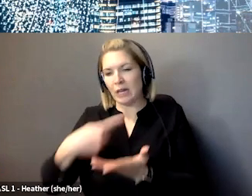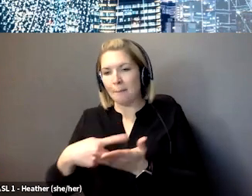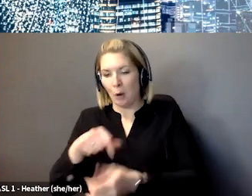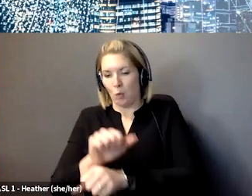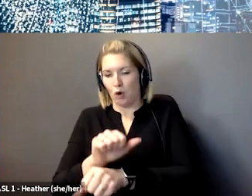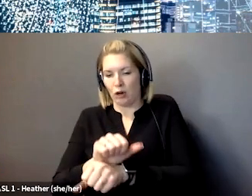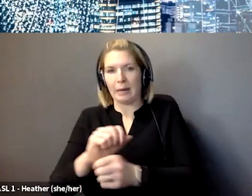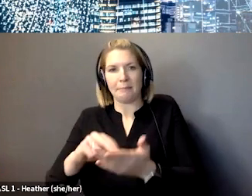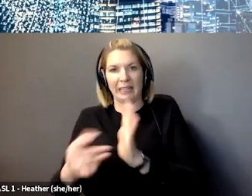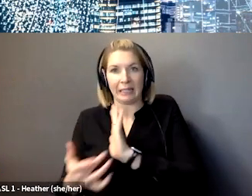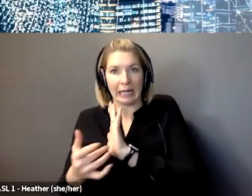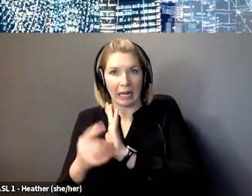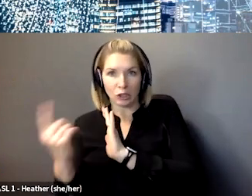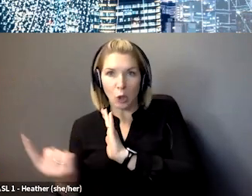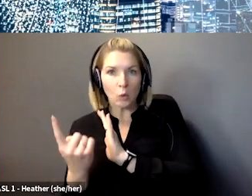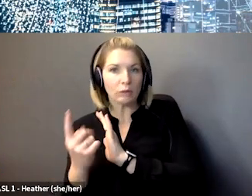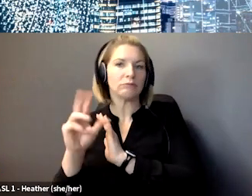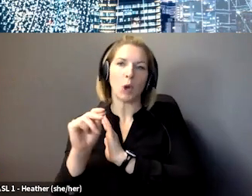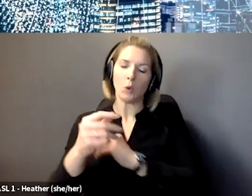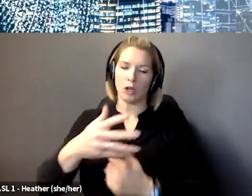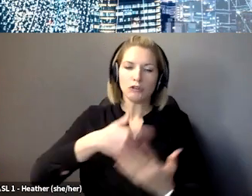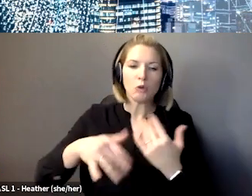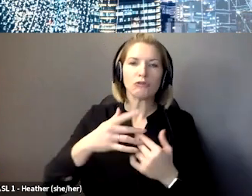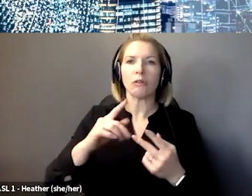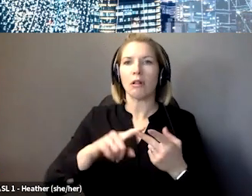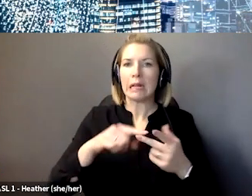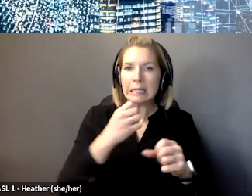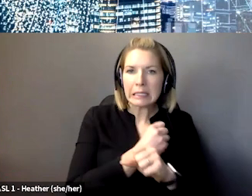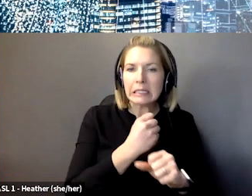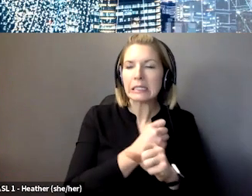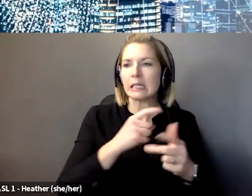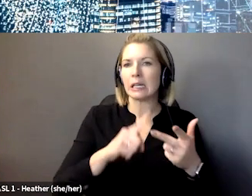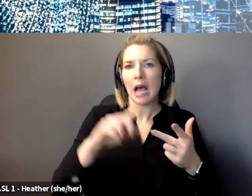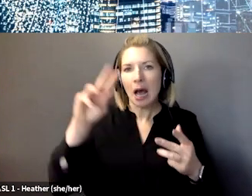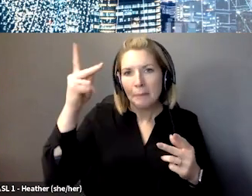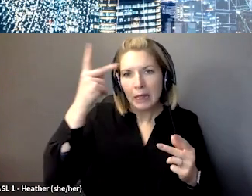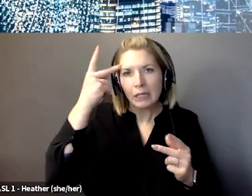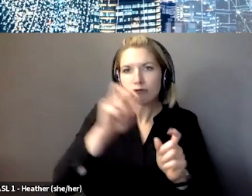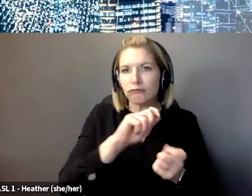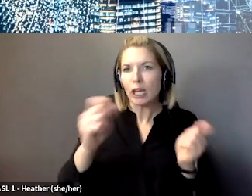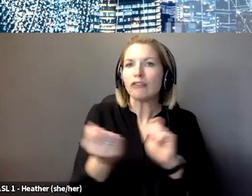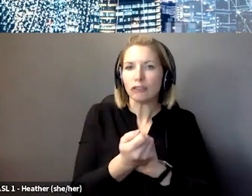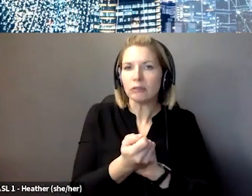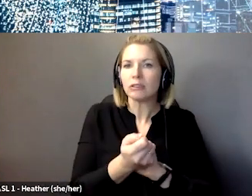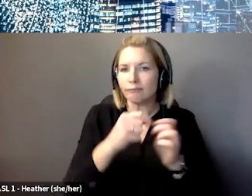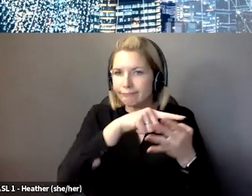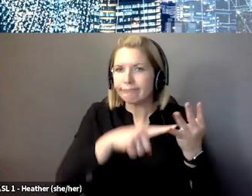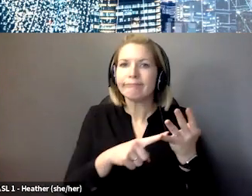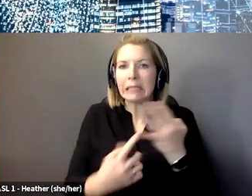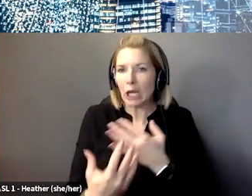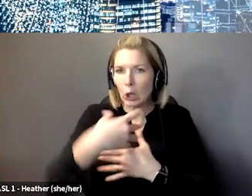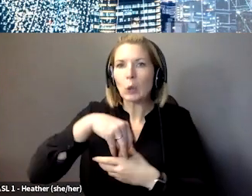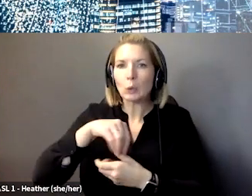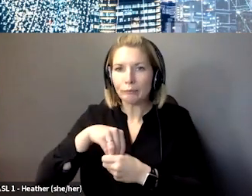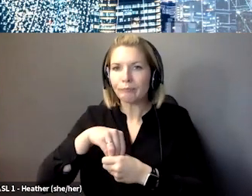changes, we're also considering social, demographic, political, as well as environmental changes. What's important